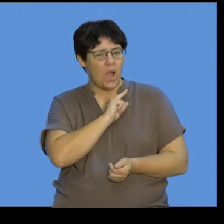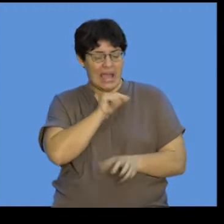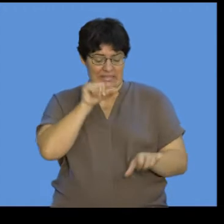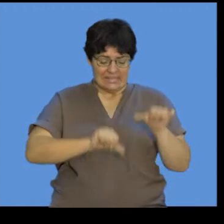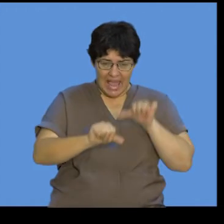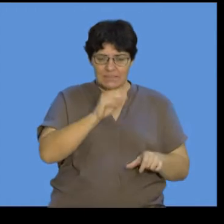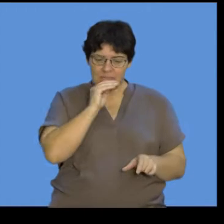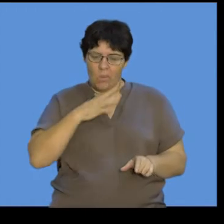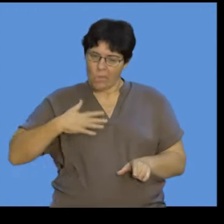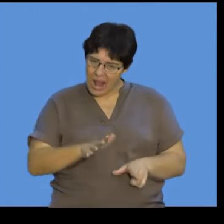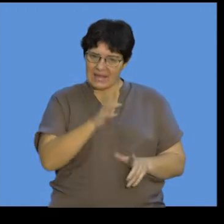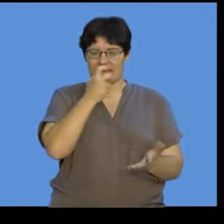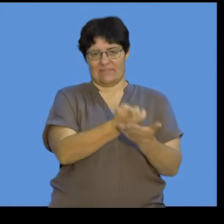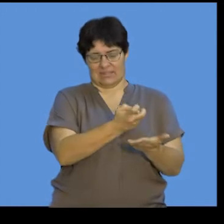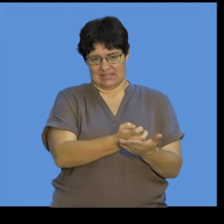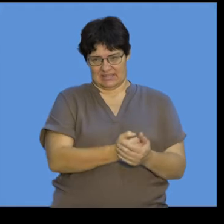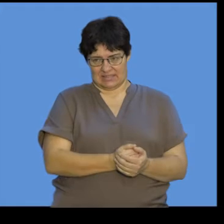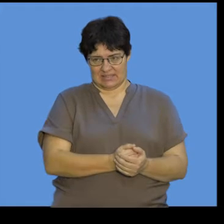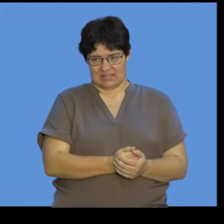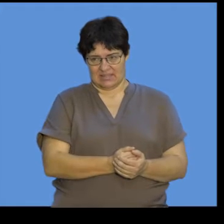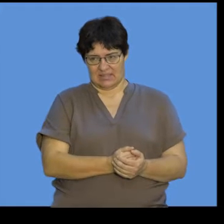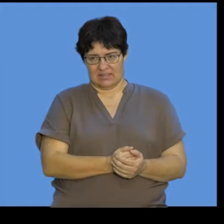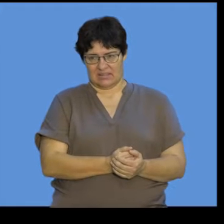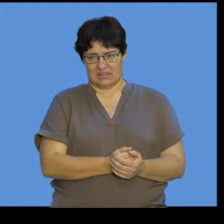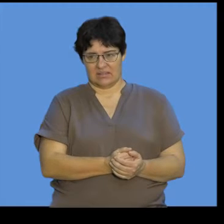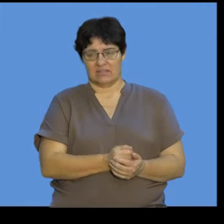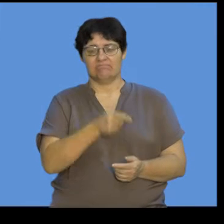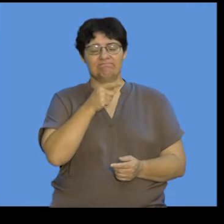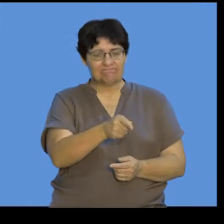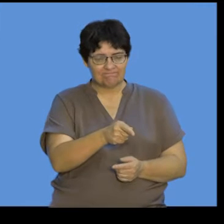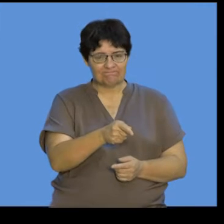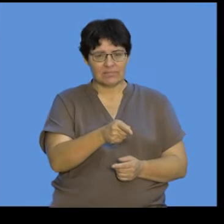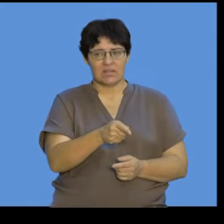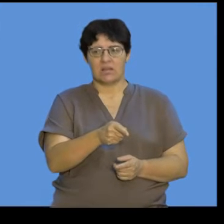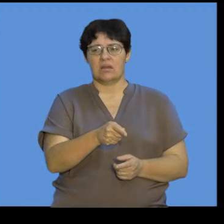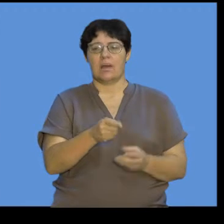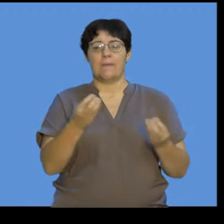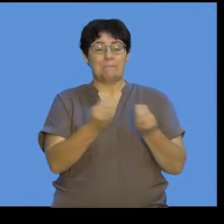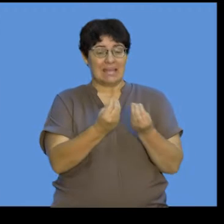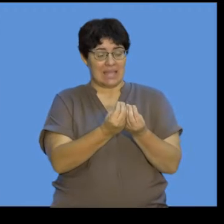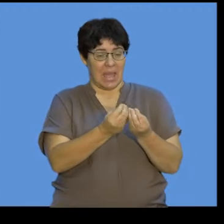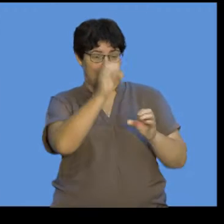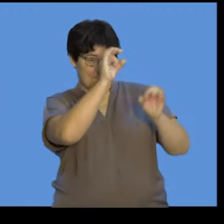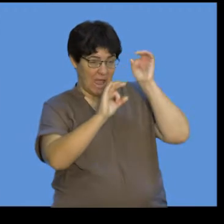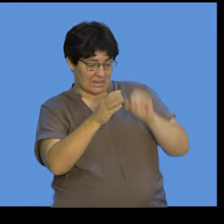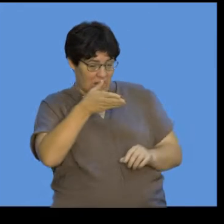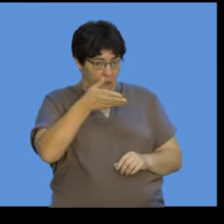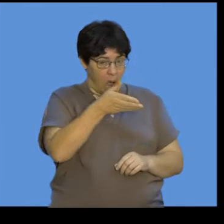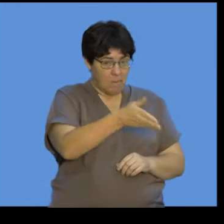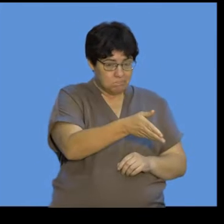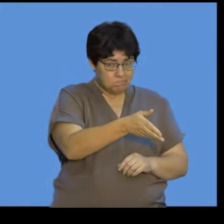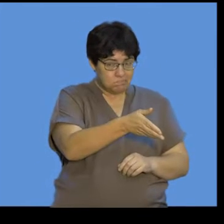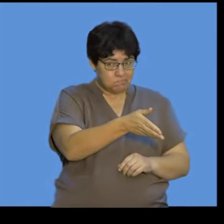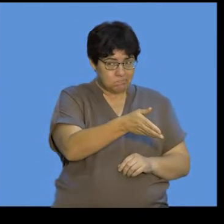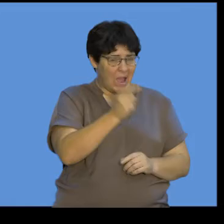empirical evidence. So we are saying what evidence is there for the idea that matter consists of particles. But this